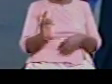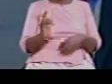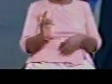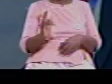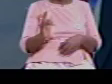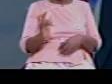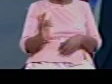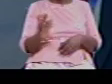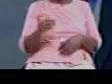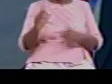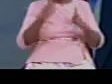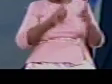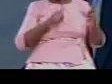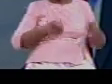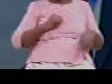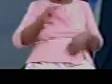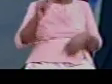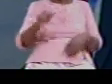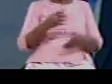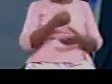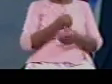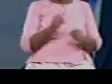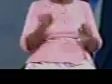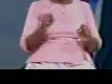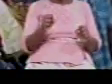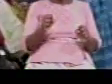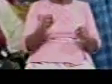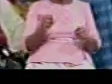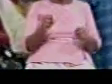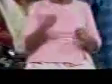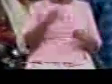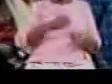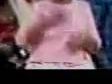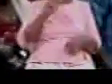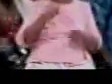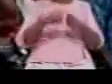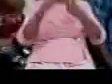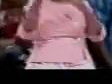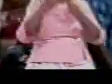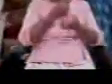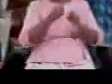salvation. I want restoration back.